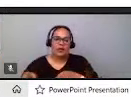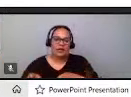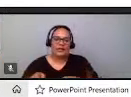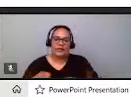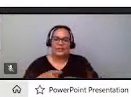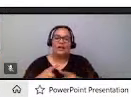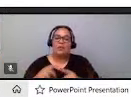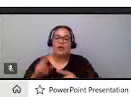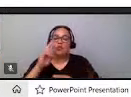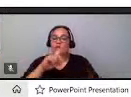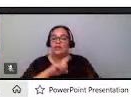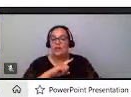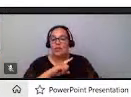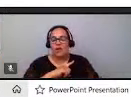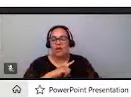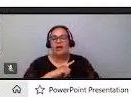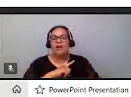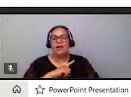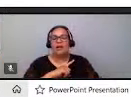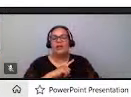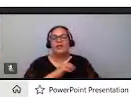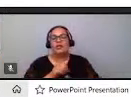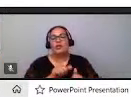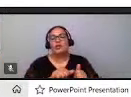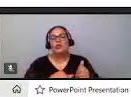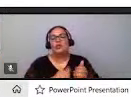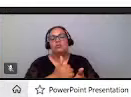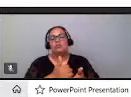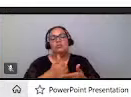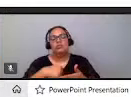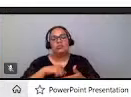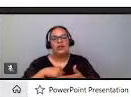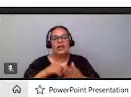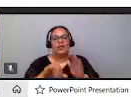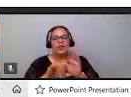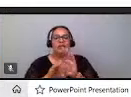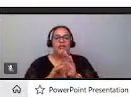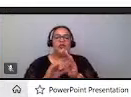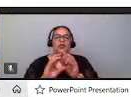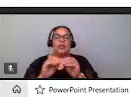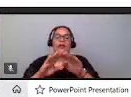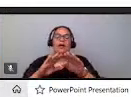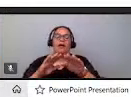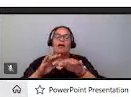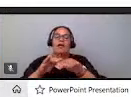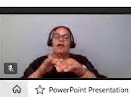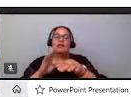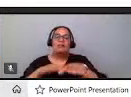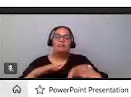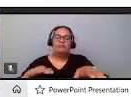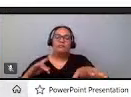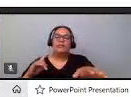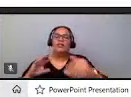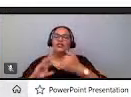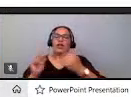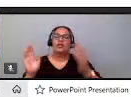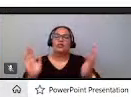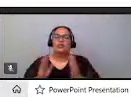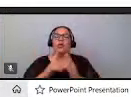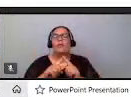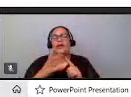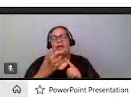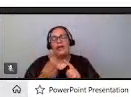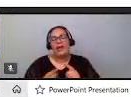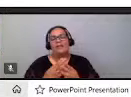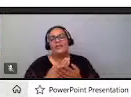um the reason for that is to assist us to dentify the lines uh because we do have quite a lot of uh Branch lines that are